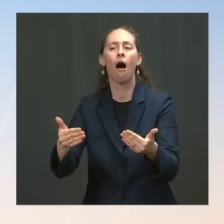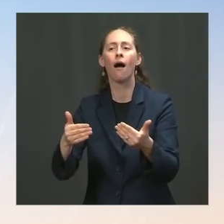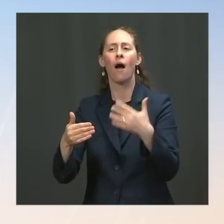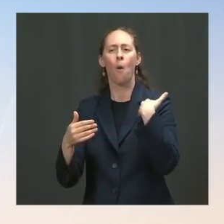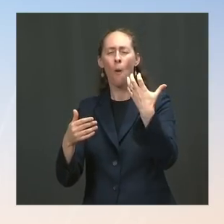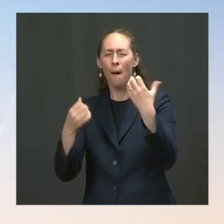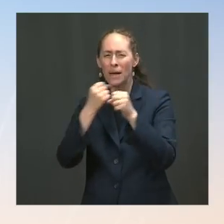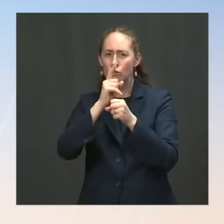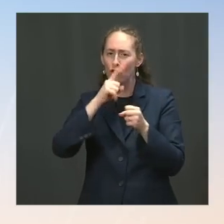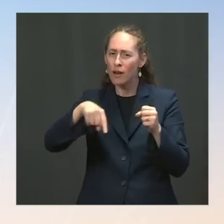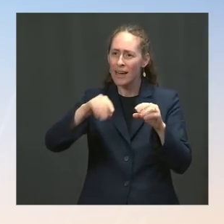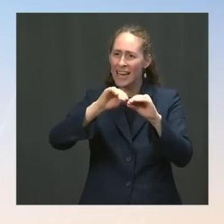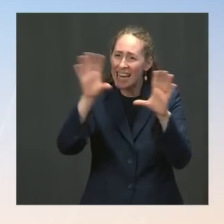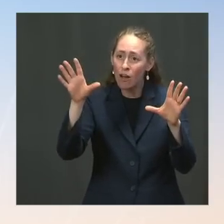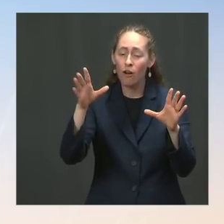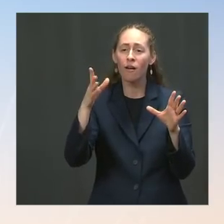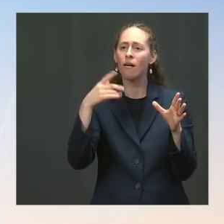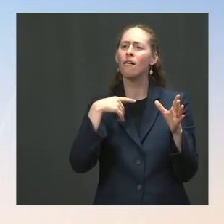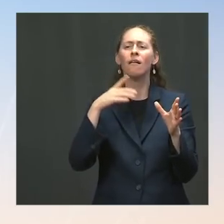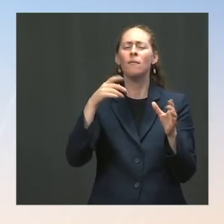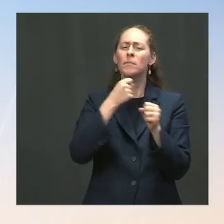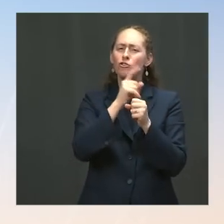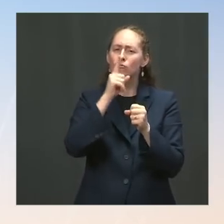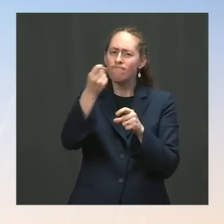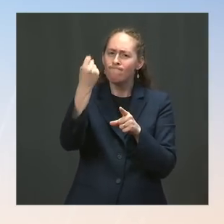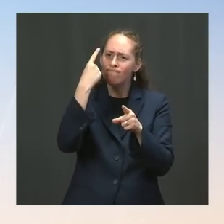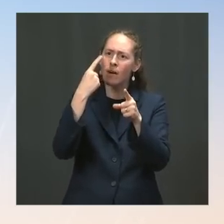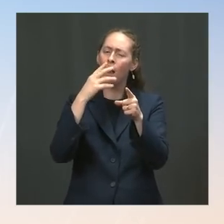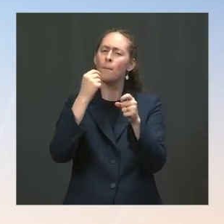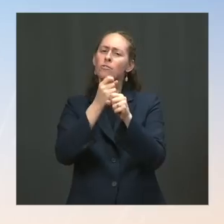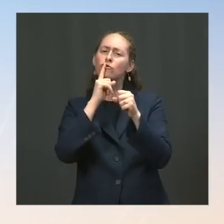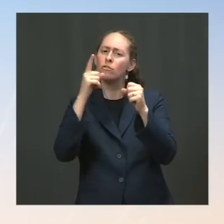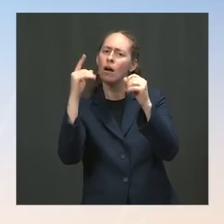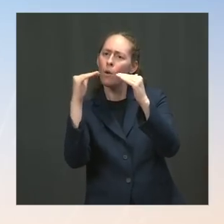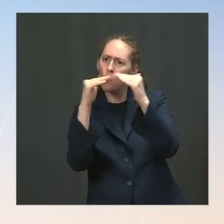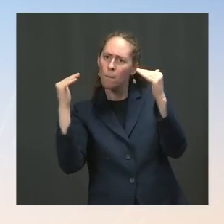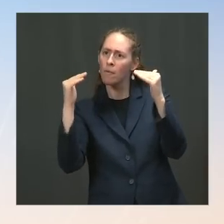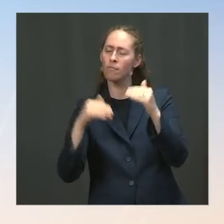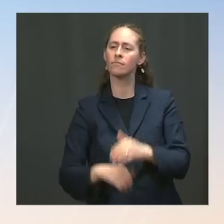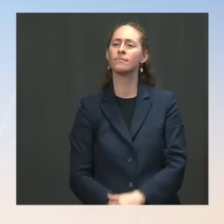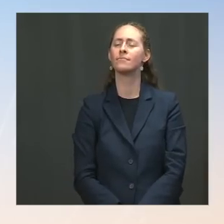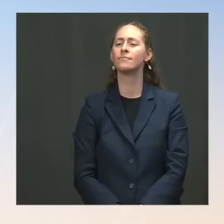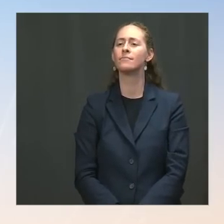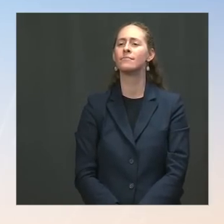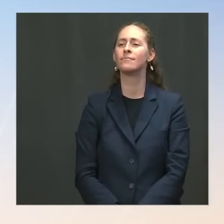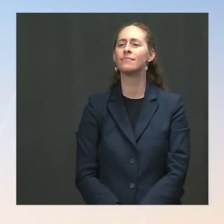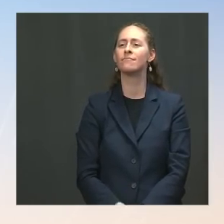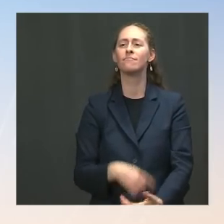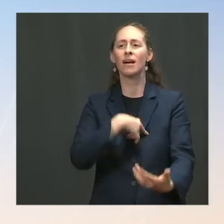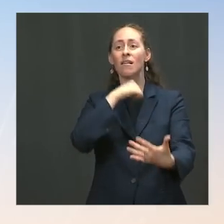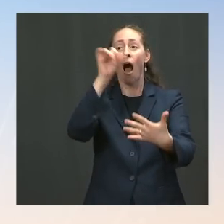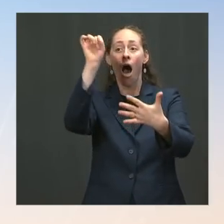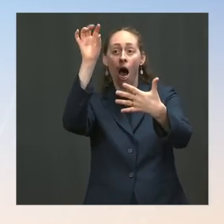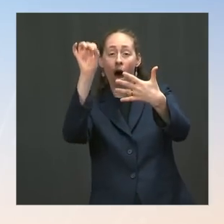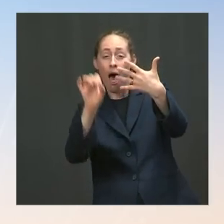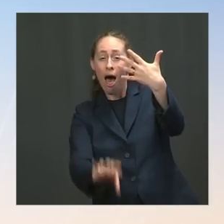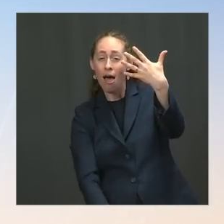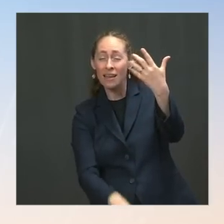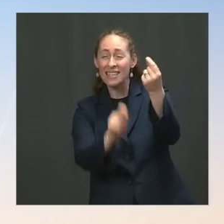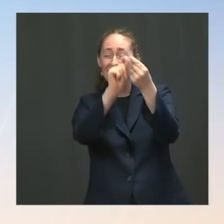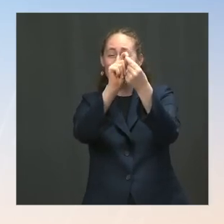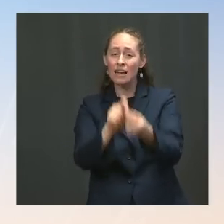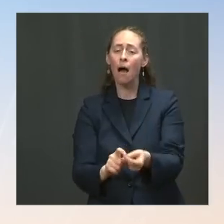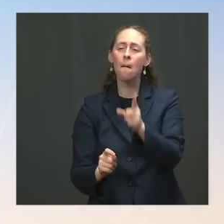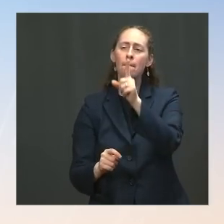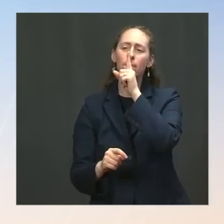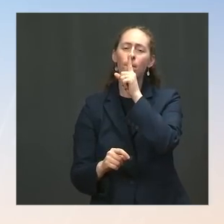want it to be equitable. So yes, there are a range of options. I'm not going to outline those from here, and certainly the one that has been reported on is